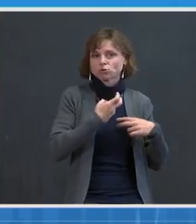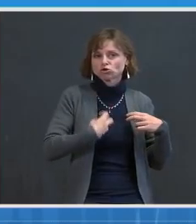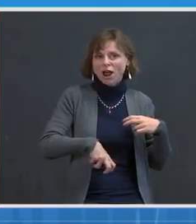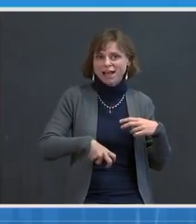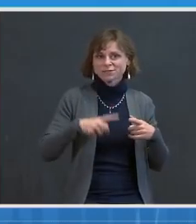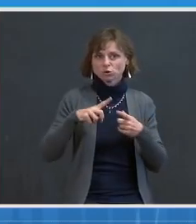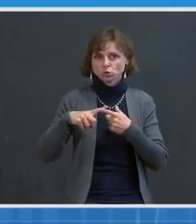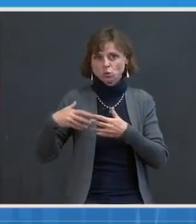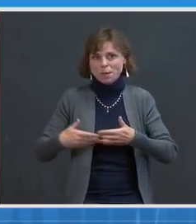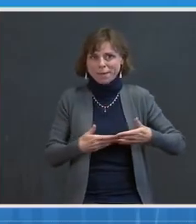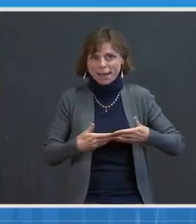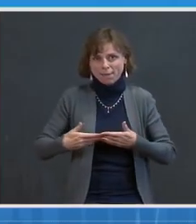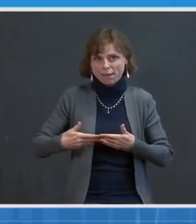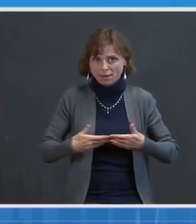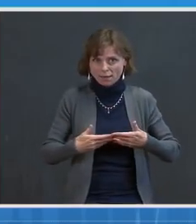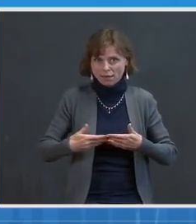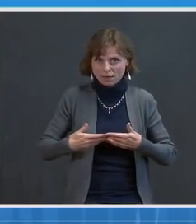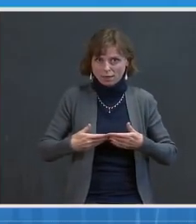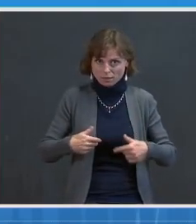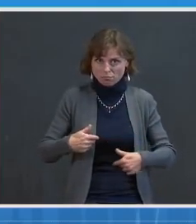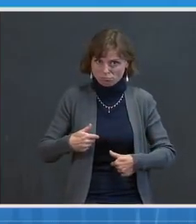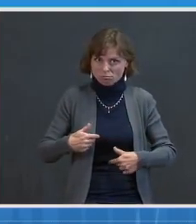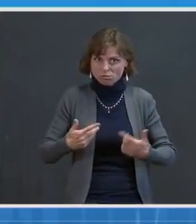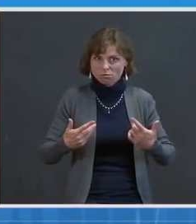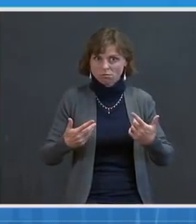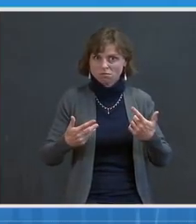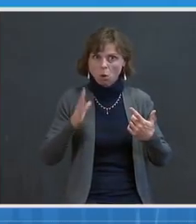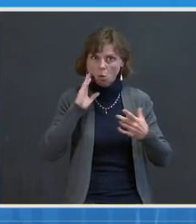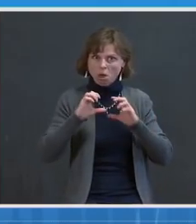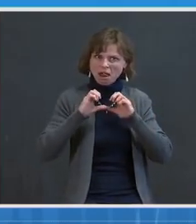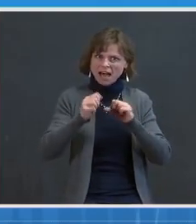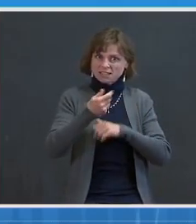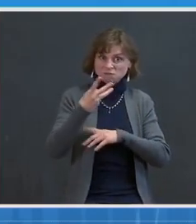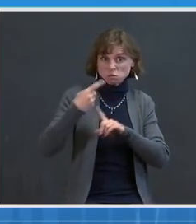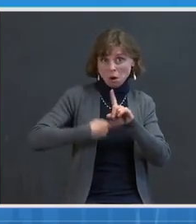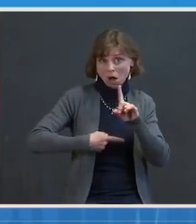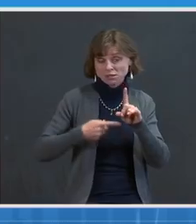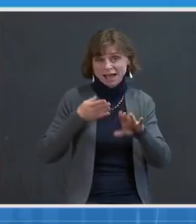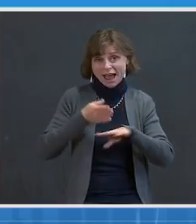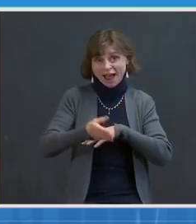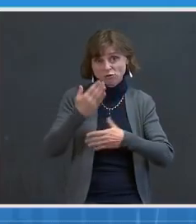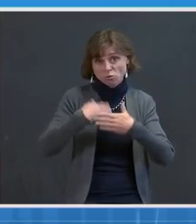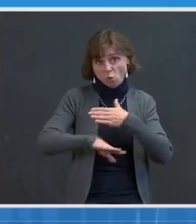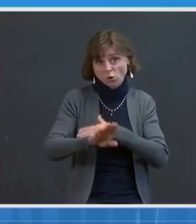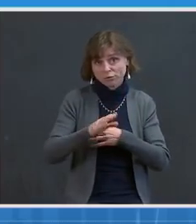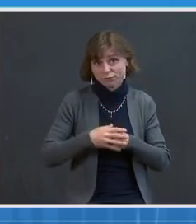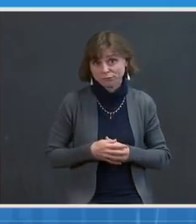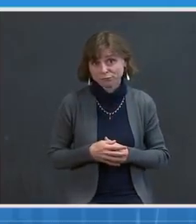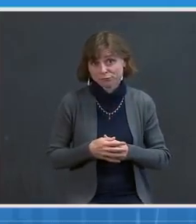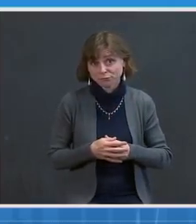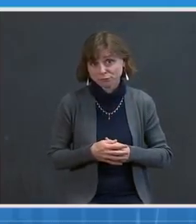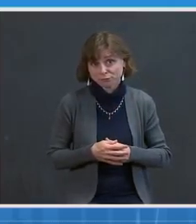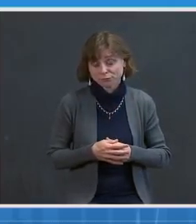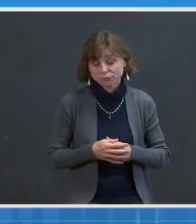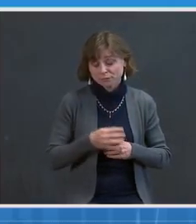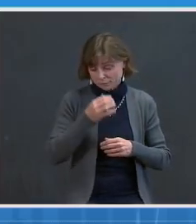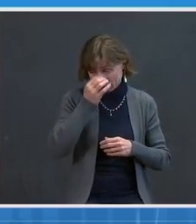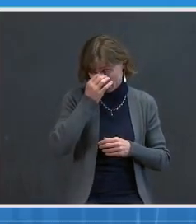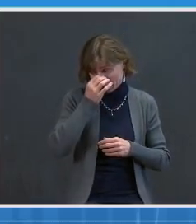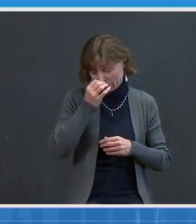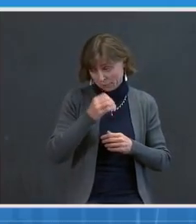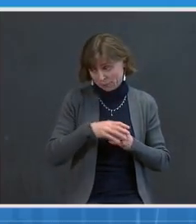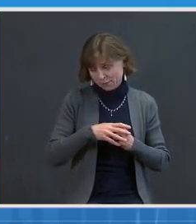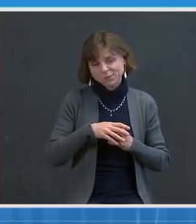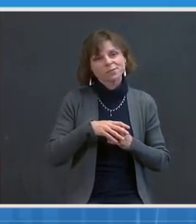to the infant, which will last for a few months following the birth of the infant. With regard to your question about